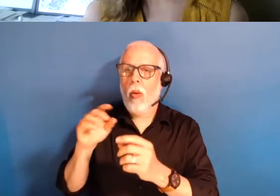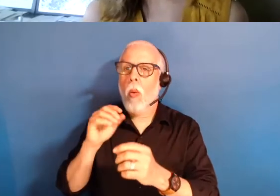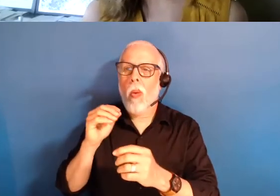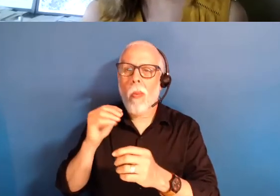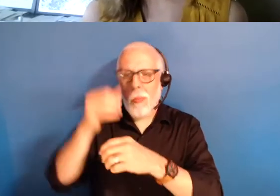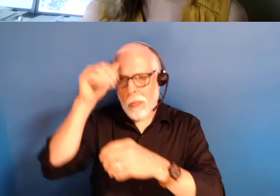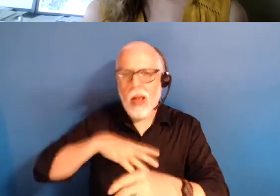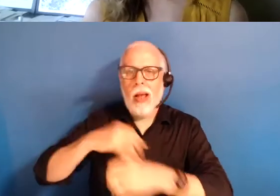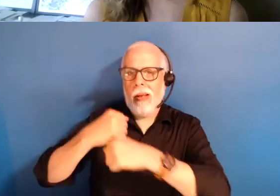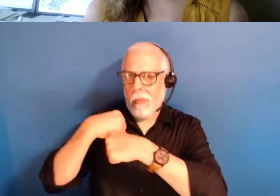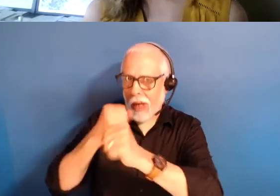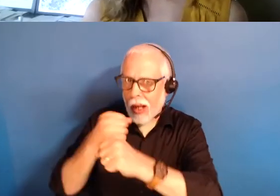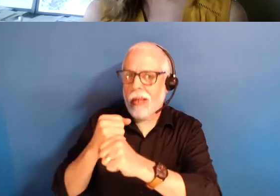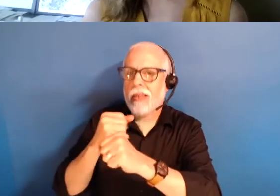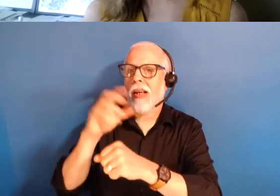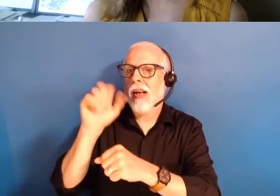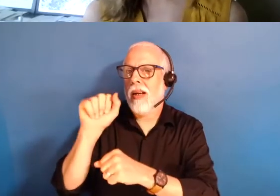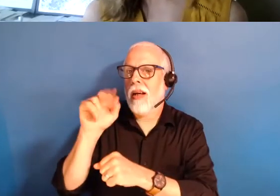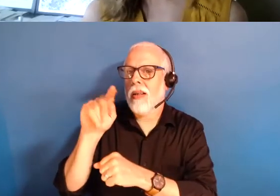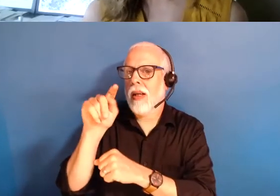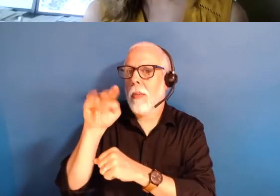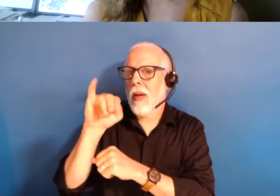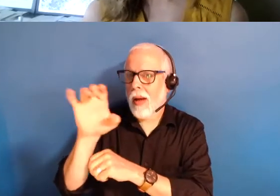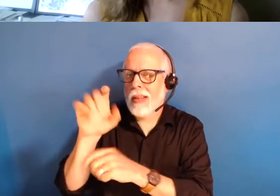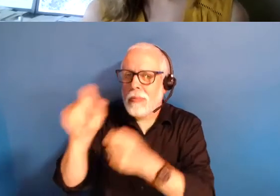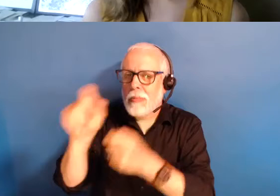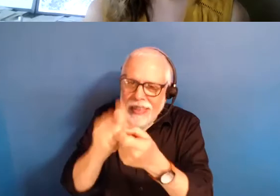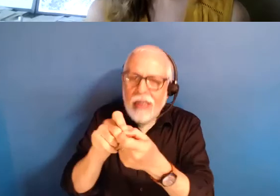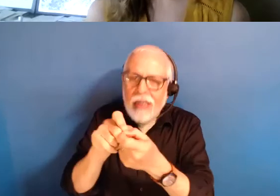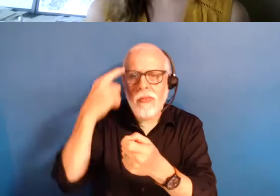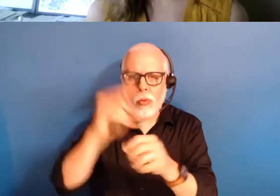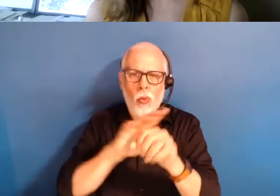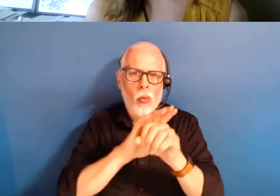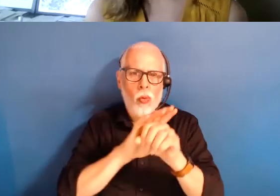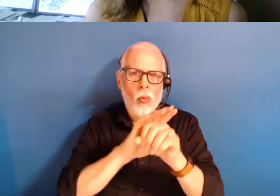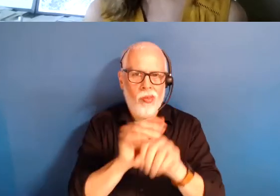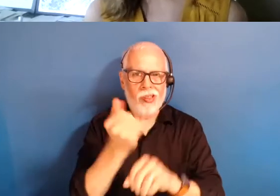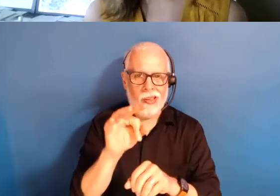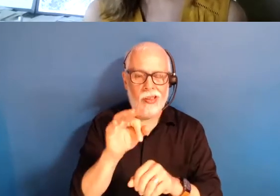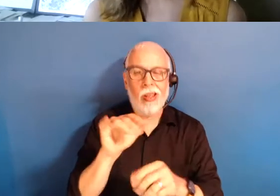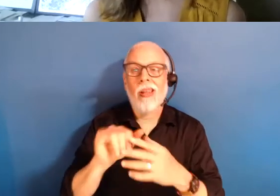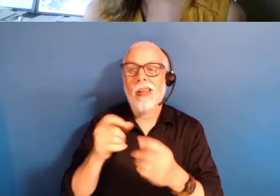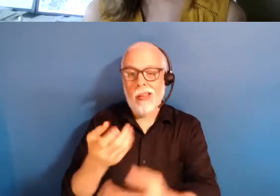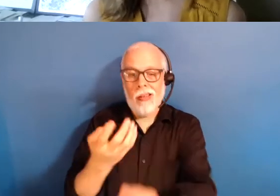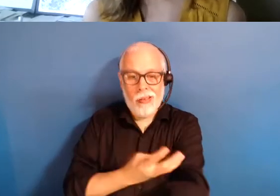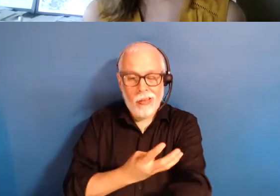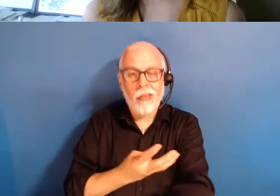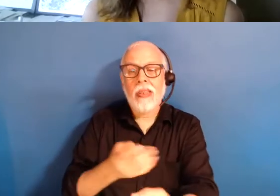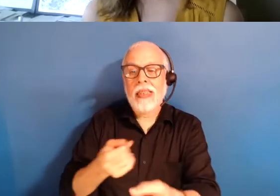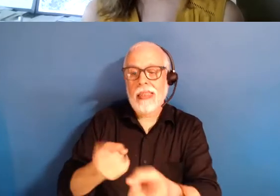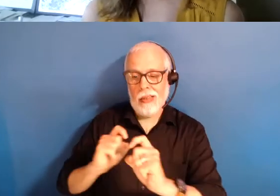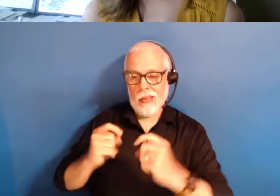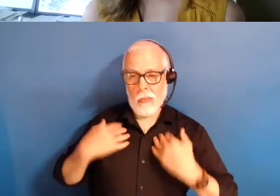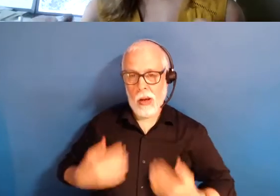has been made that is focused and specific to COVID-19. And really giving you this antibody gives you